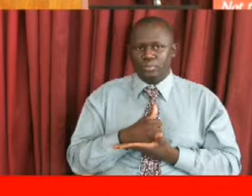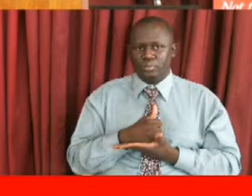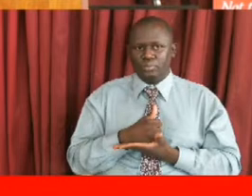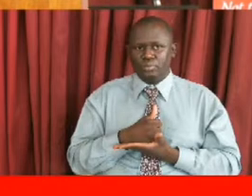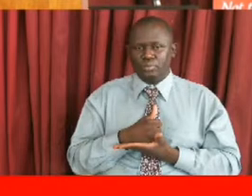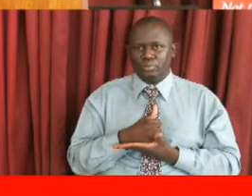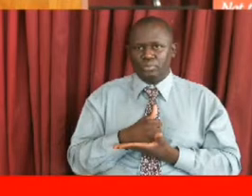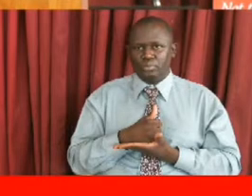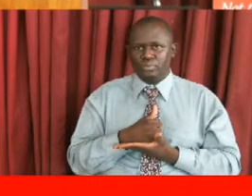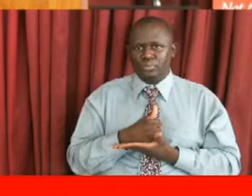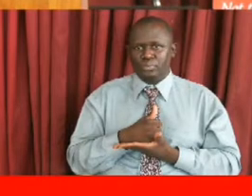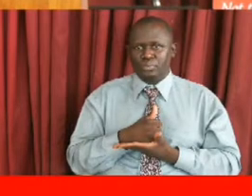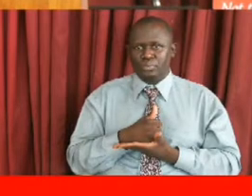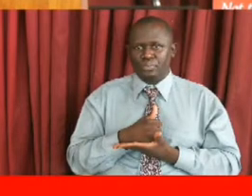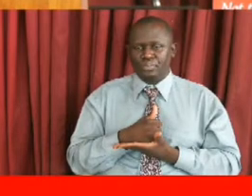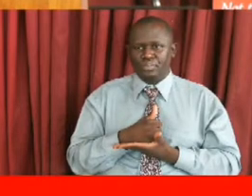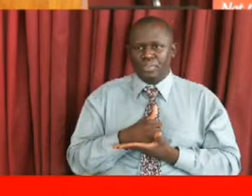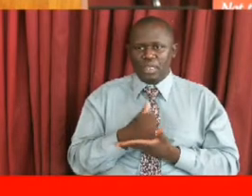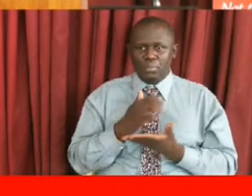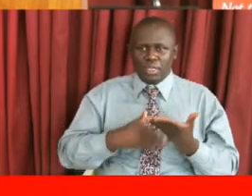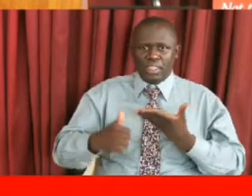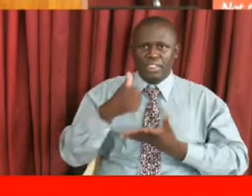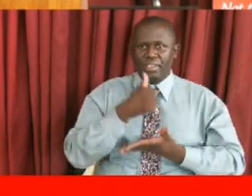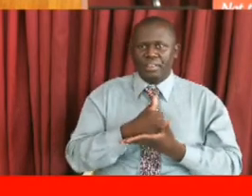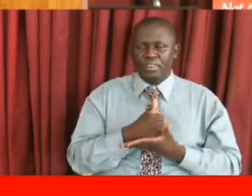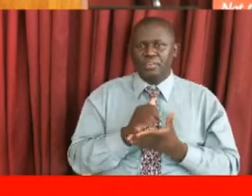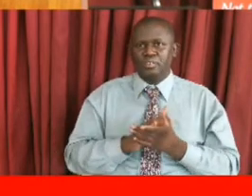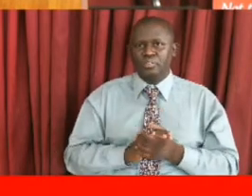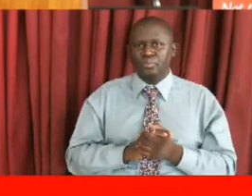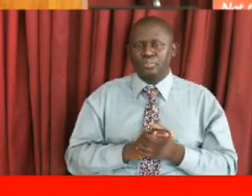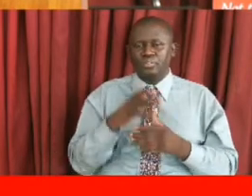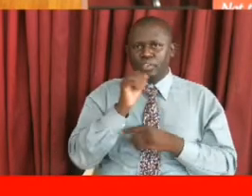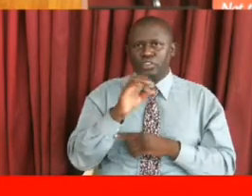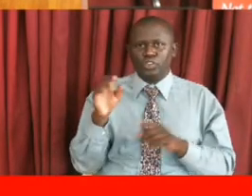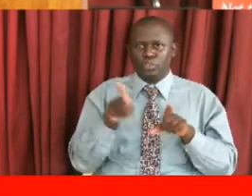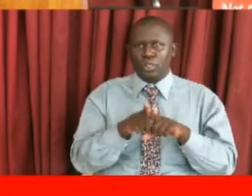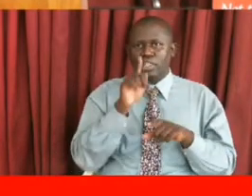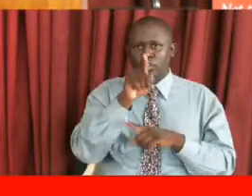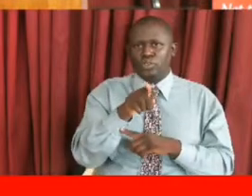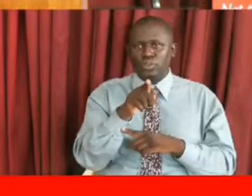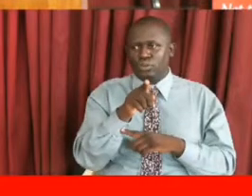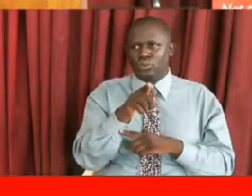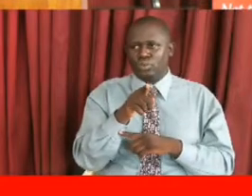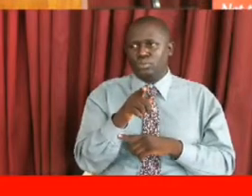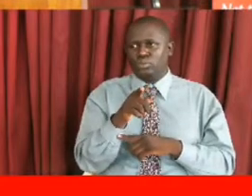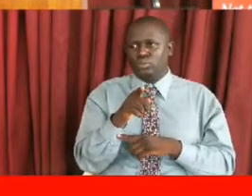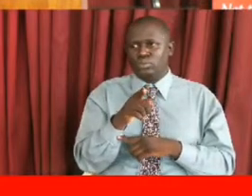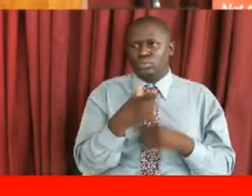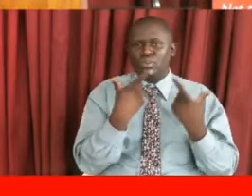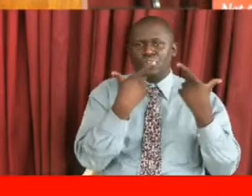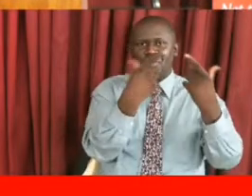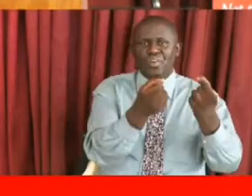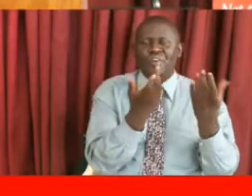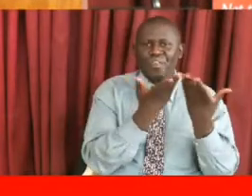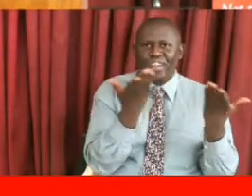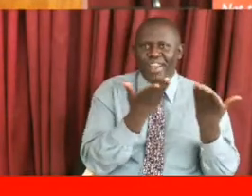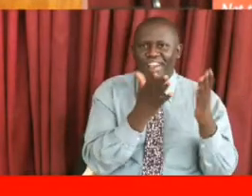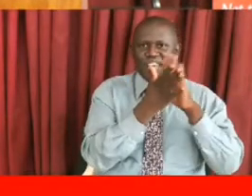the amen amen so as you take a bus to go to kifi to buy holy